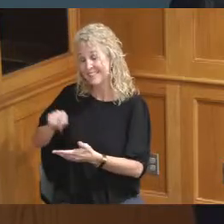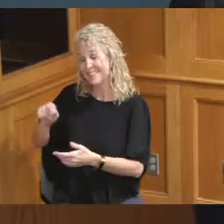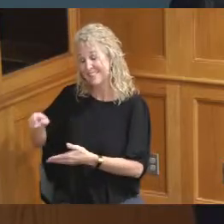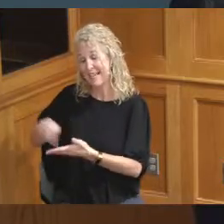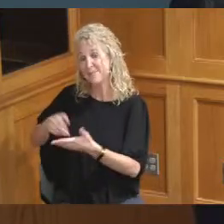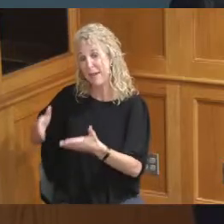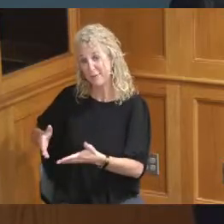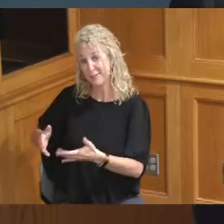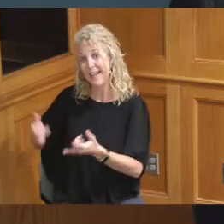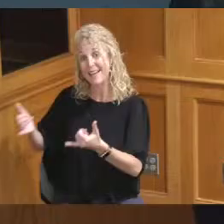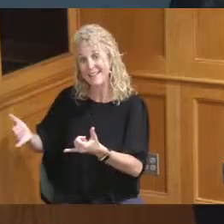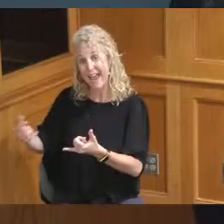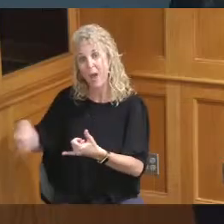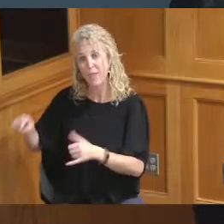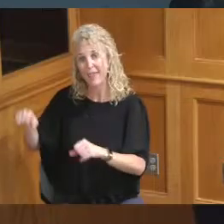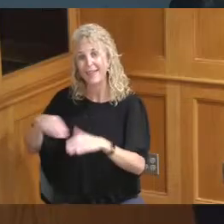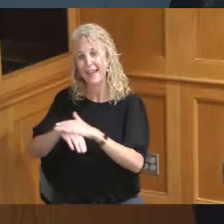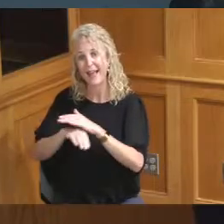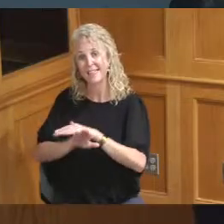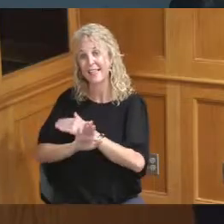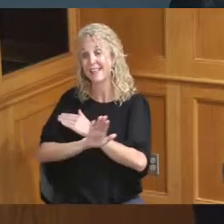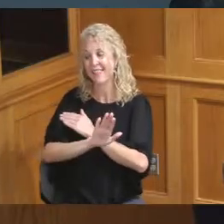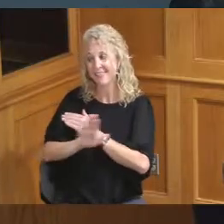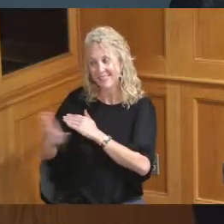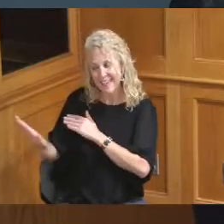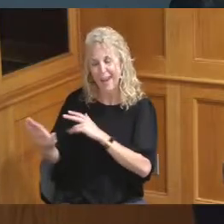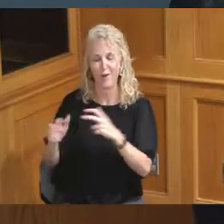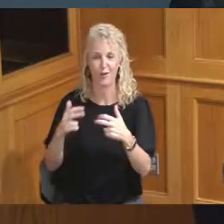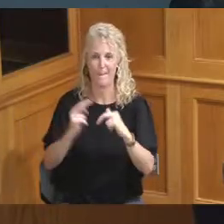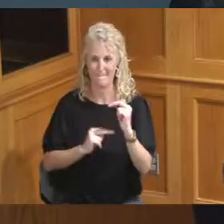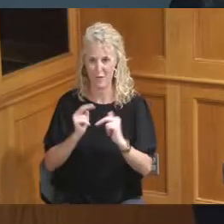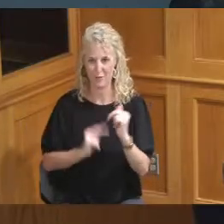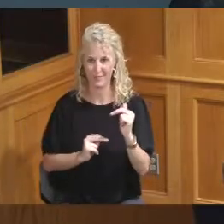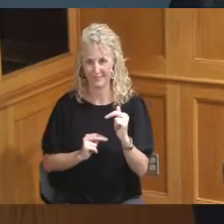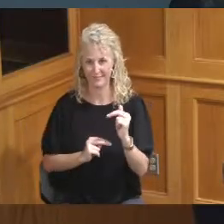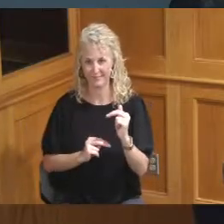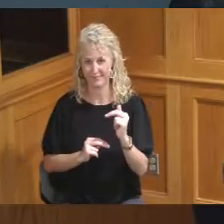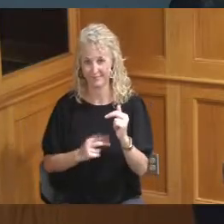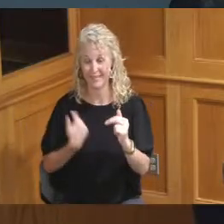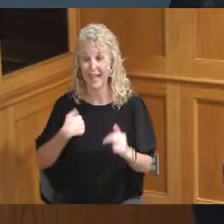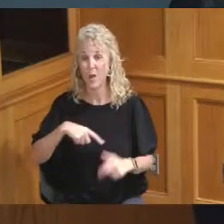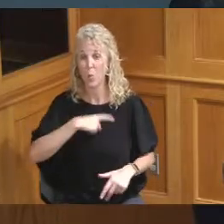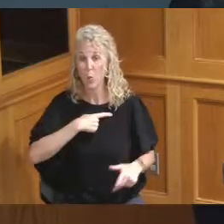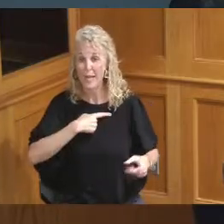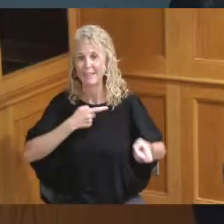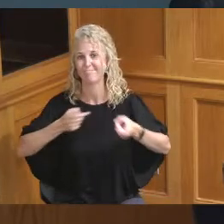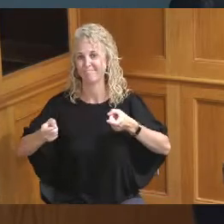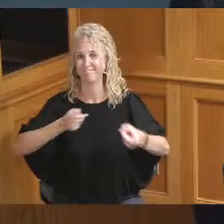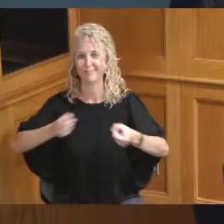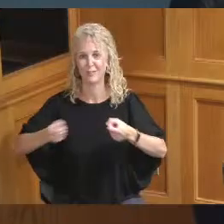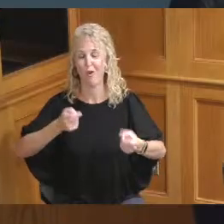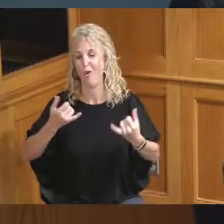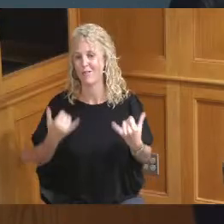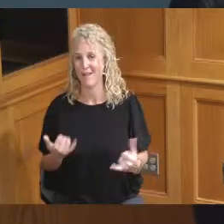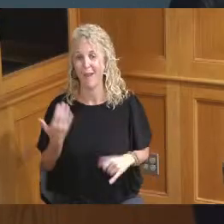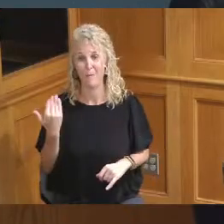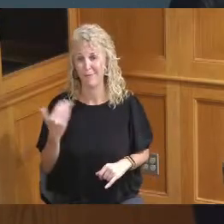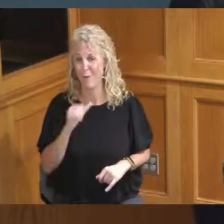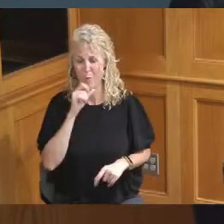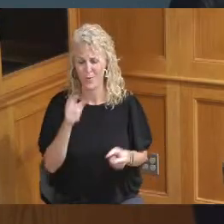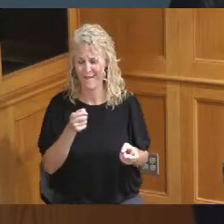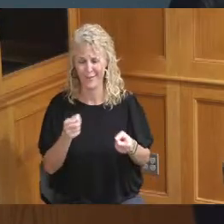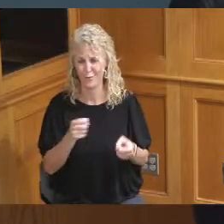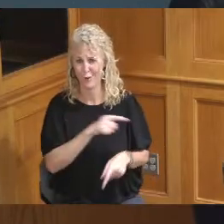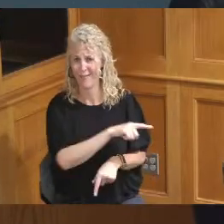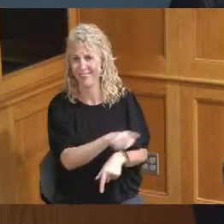taxpayers are going to have access to their stadium. We're going to get a group in here, and we are in charge now. We've not been in charge over the past